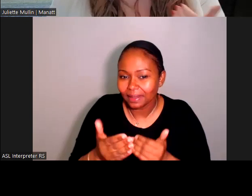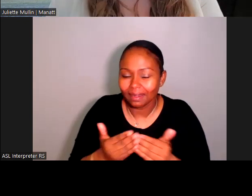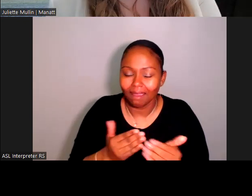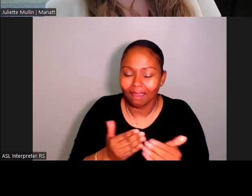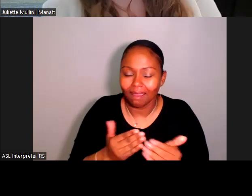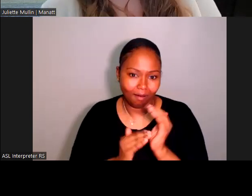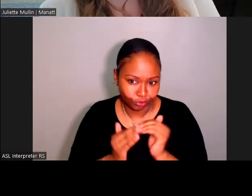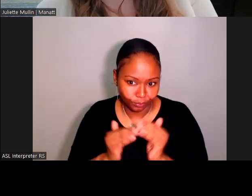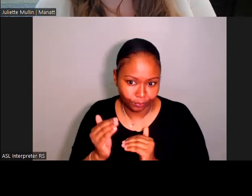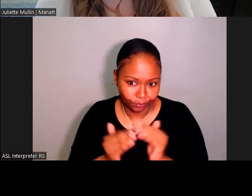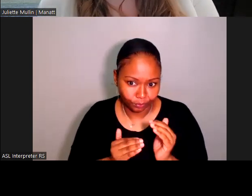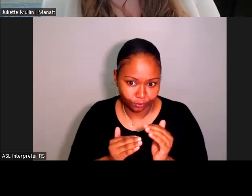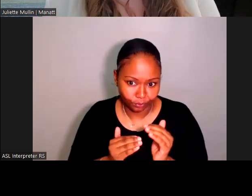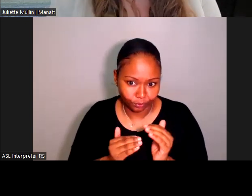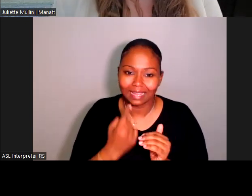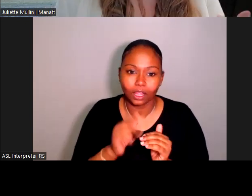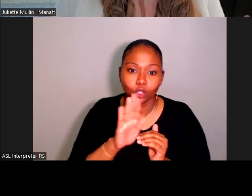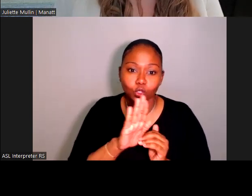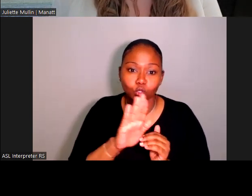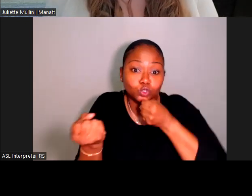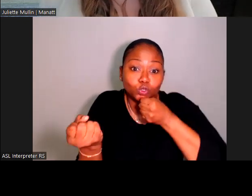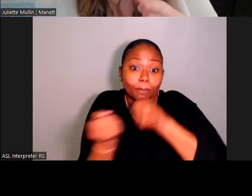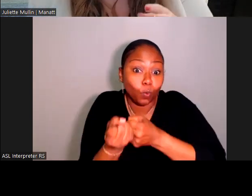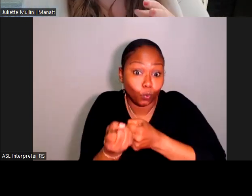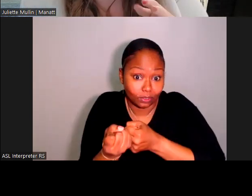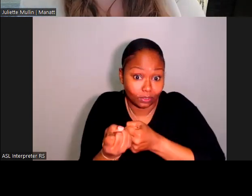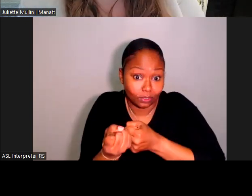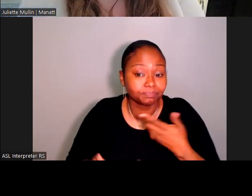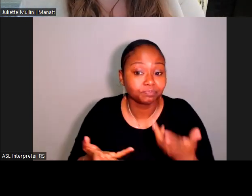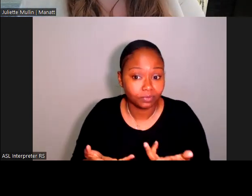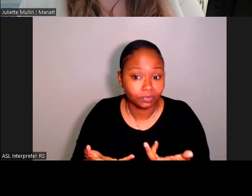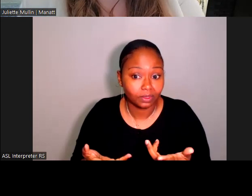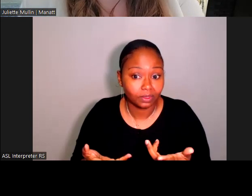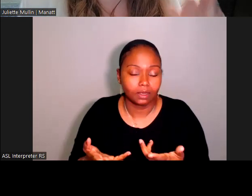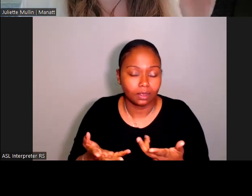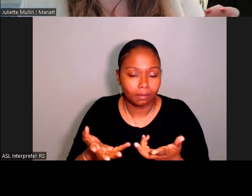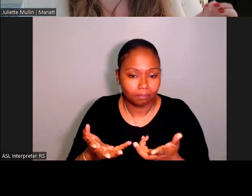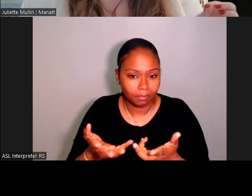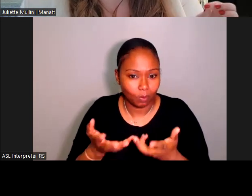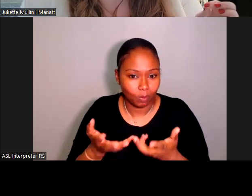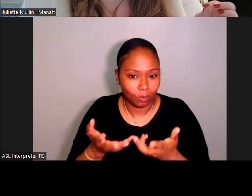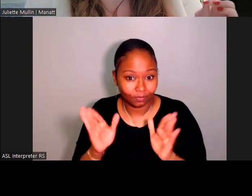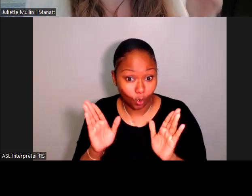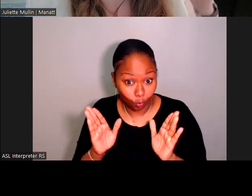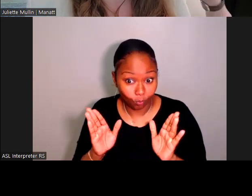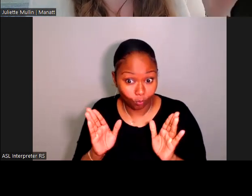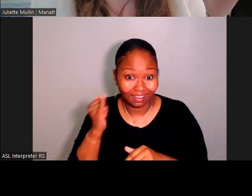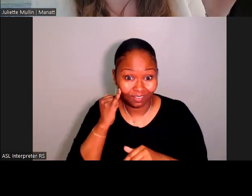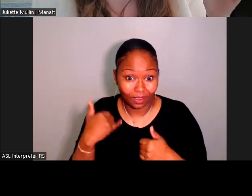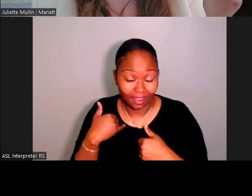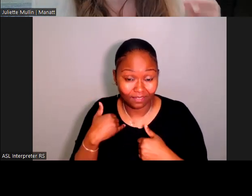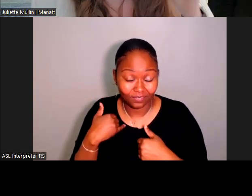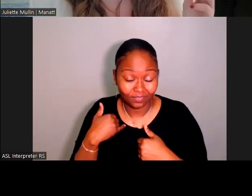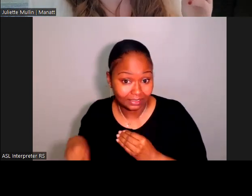indication of support. I will just kind of open one last time to see if there are any additional points of feedback, because as